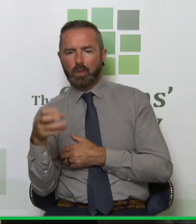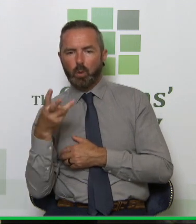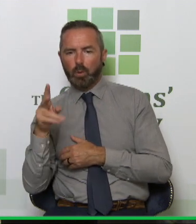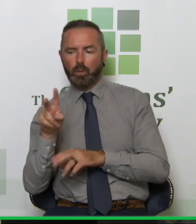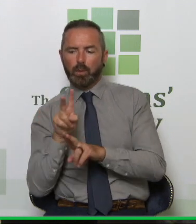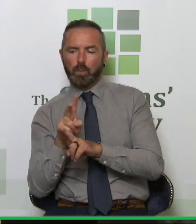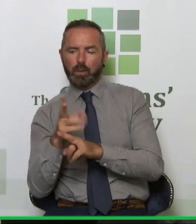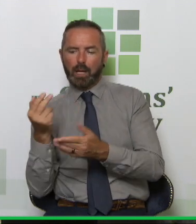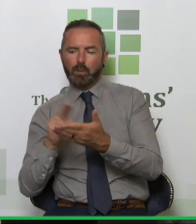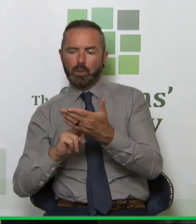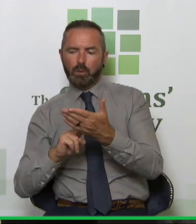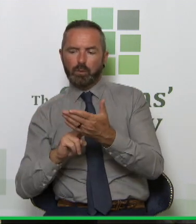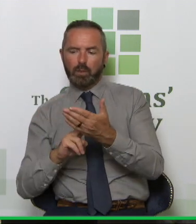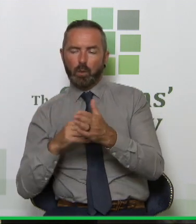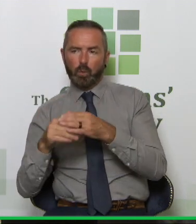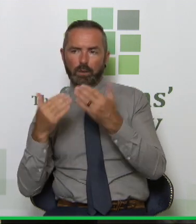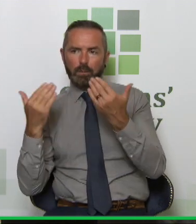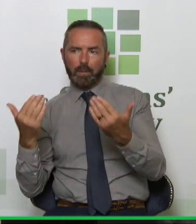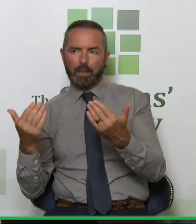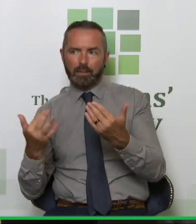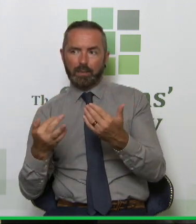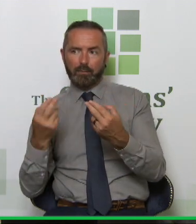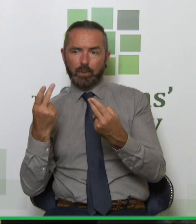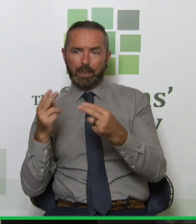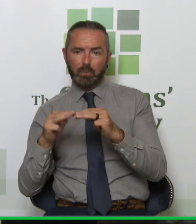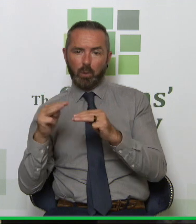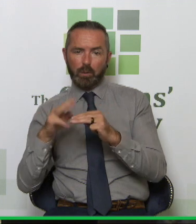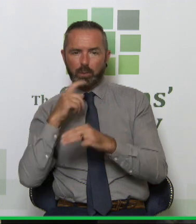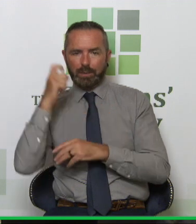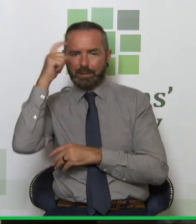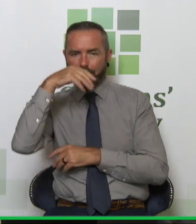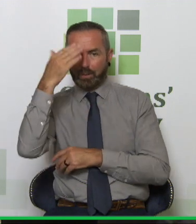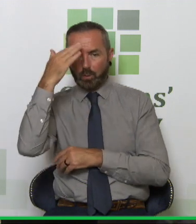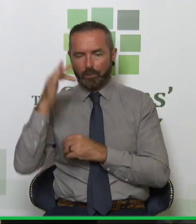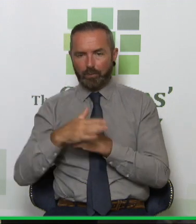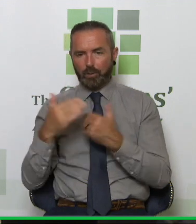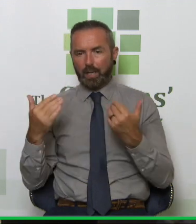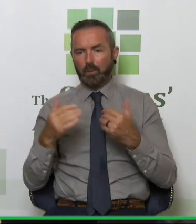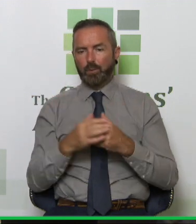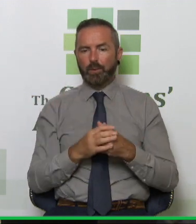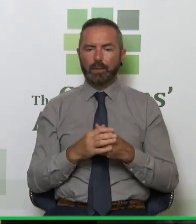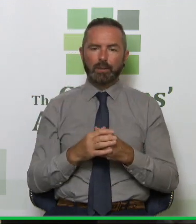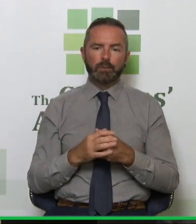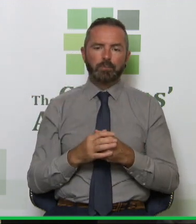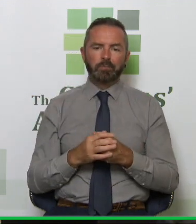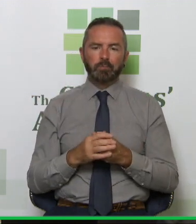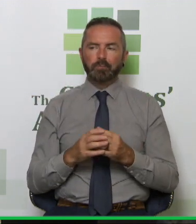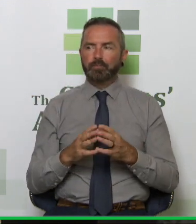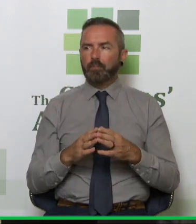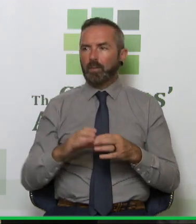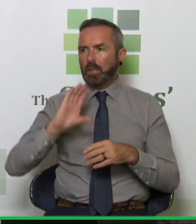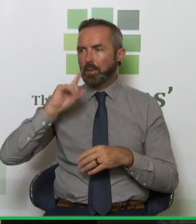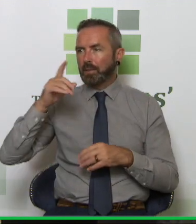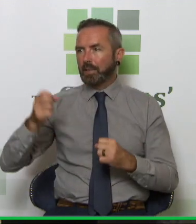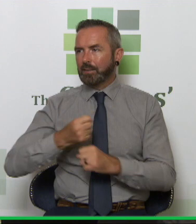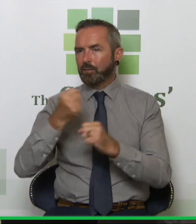how they're used and what the demand on them is. It's very, very difficult to know at this point, because it does feed into your other question